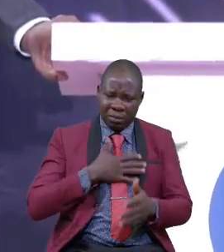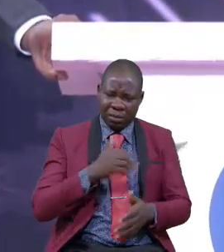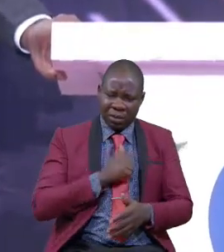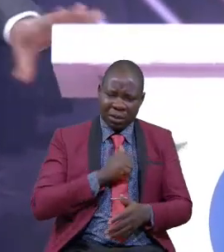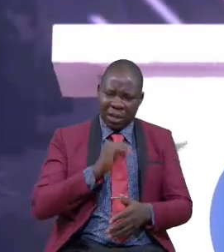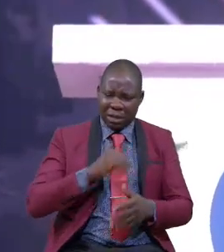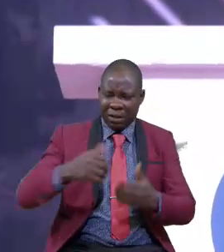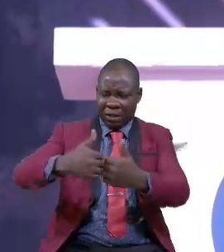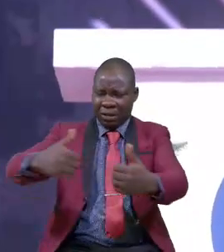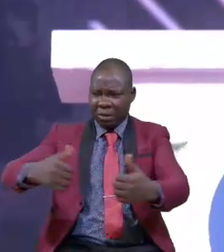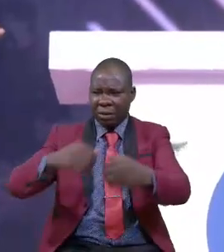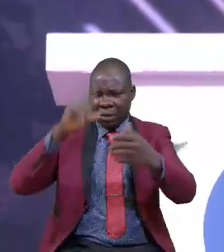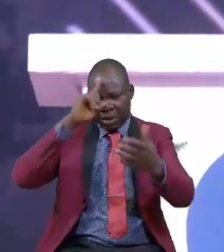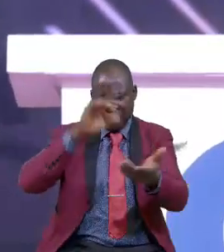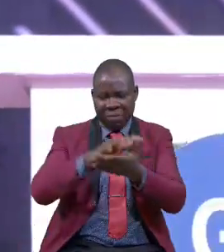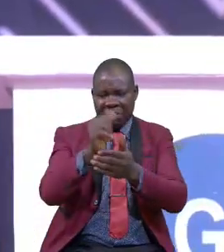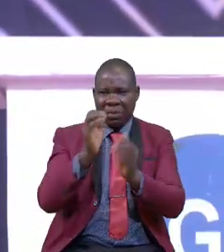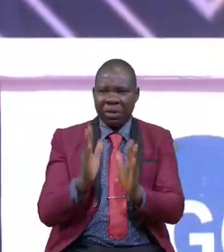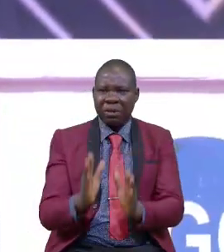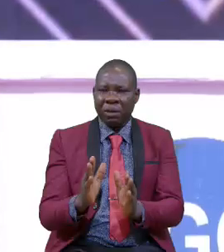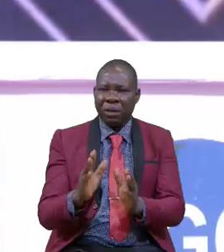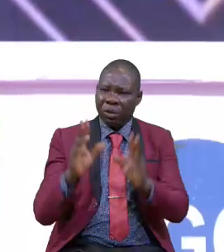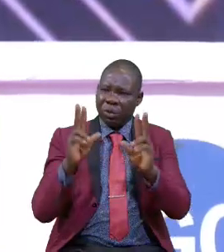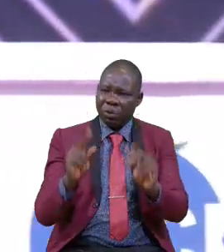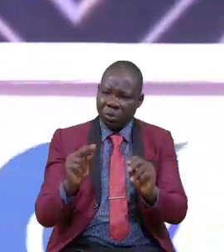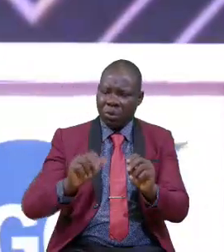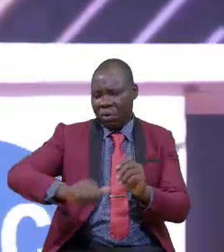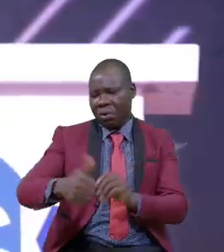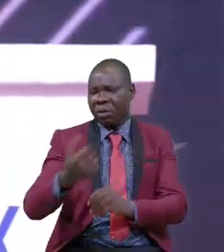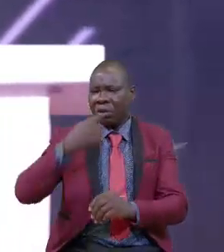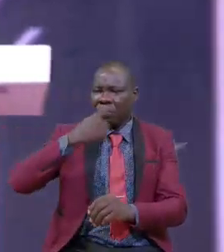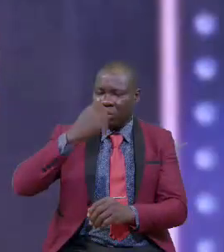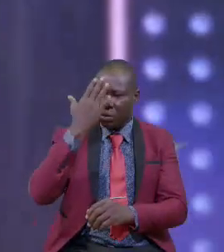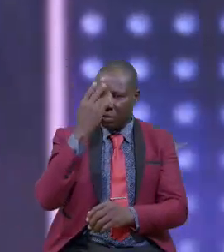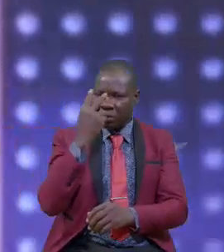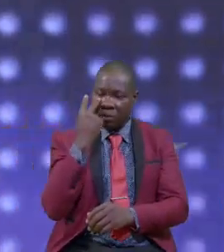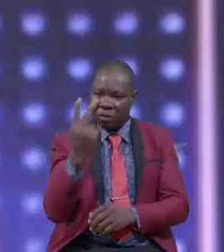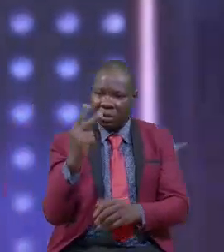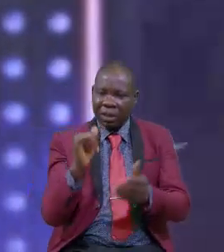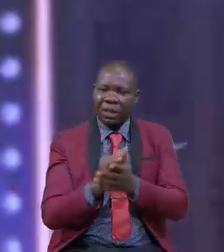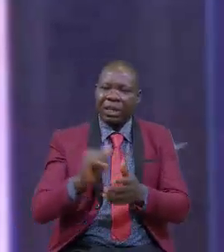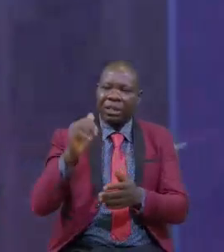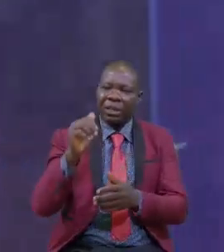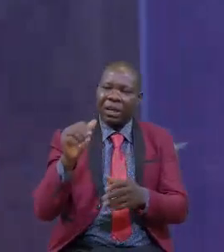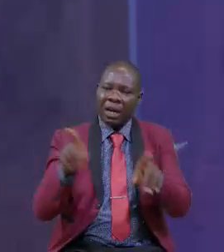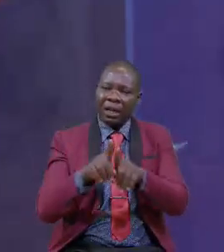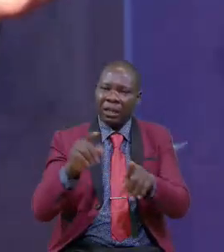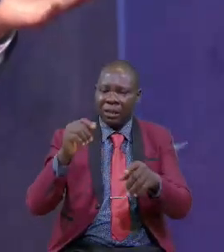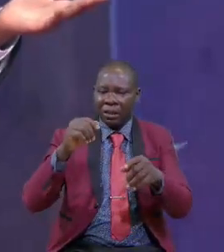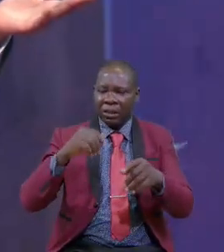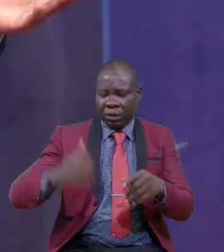isolated believer. He said, no, others must see that such a sinner, the chief of sinners, he